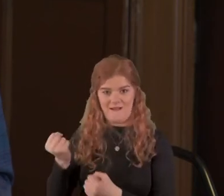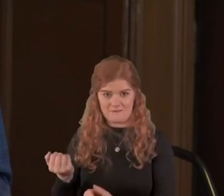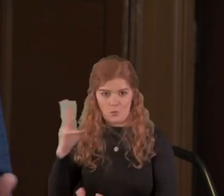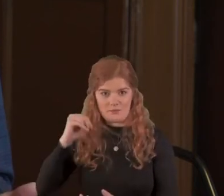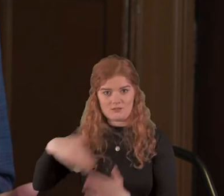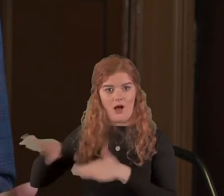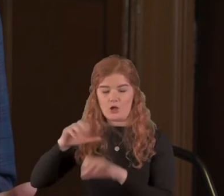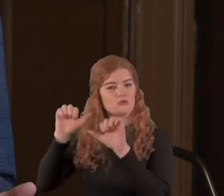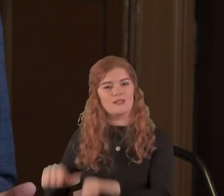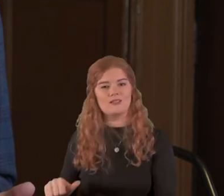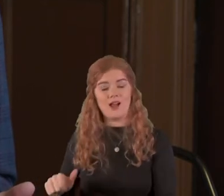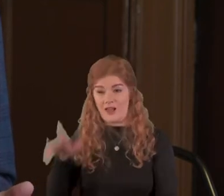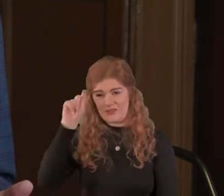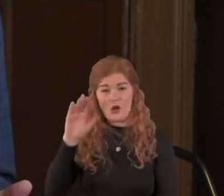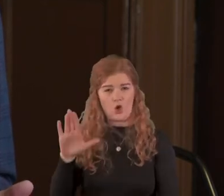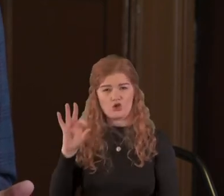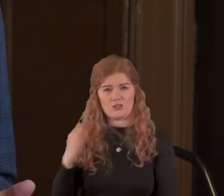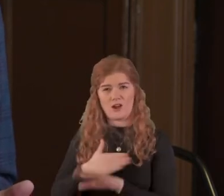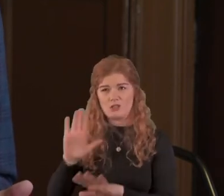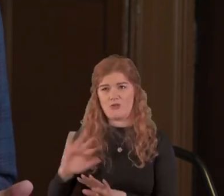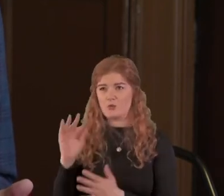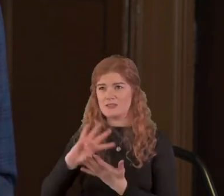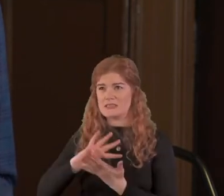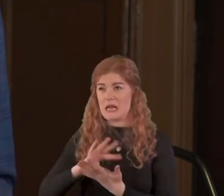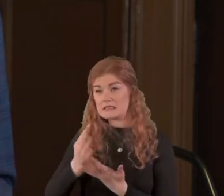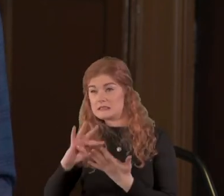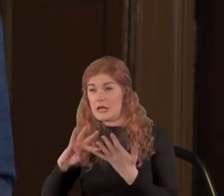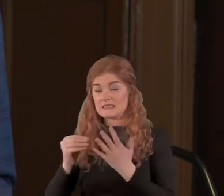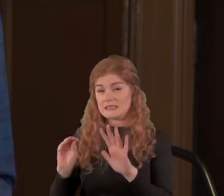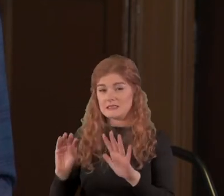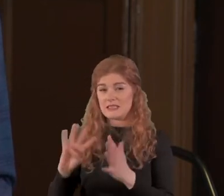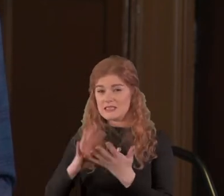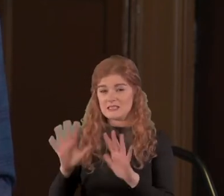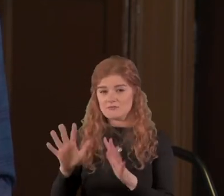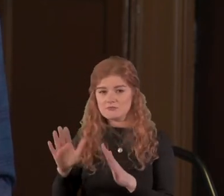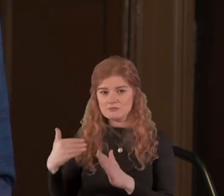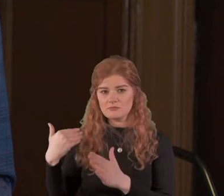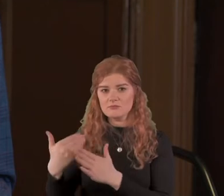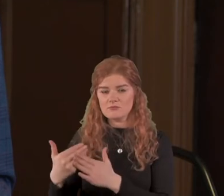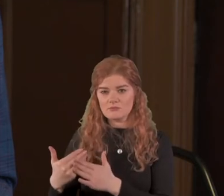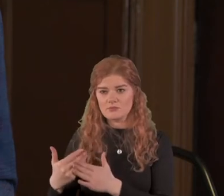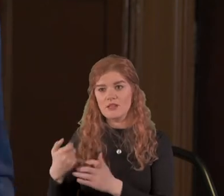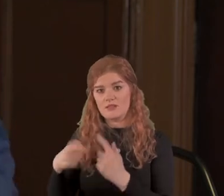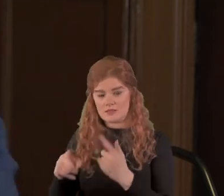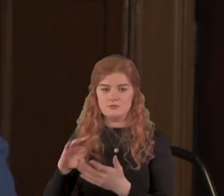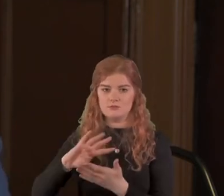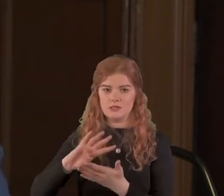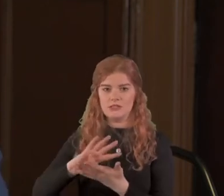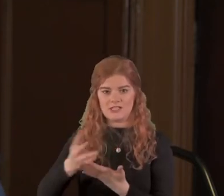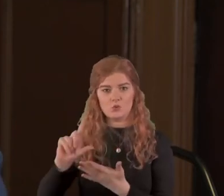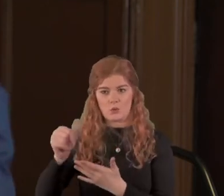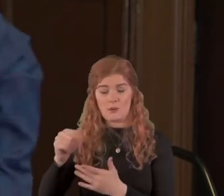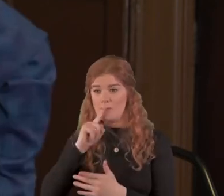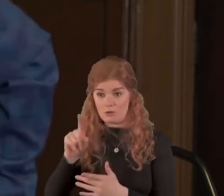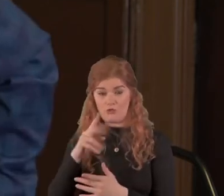out, I think Lloyd George set out in 1919, more or less, what came to pass in 1921. But certainly at the beginning